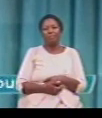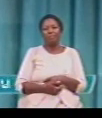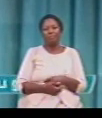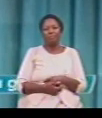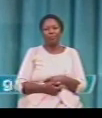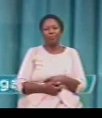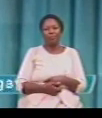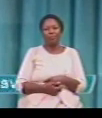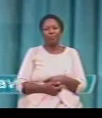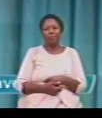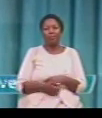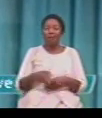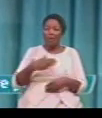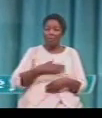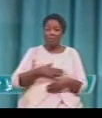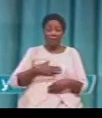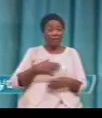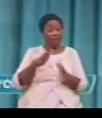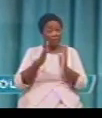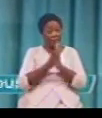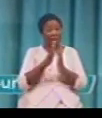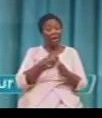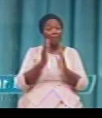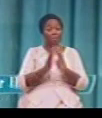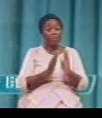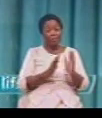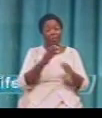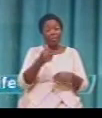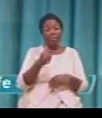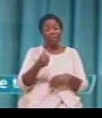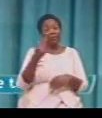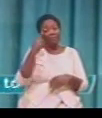Please pray and prepare.